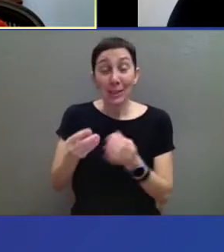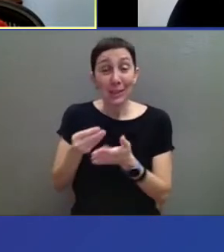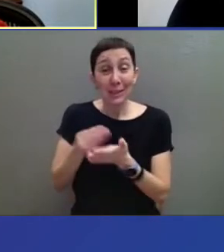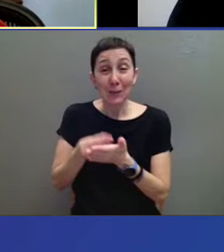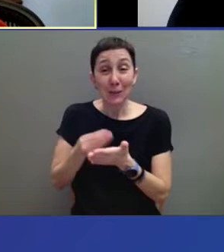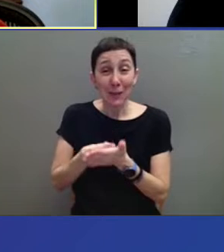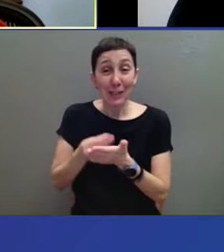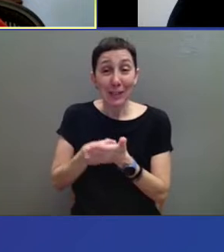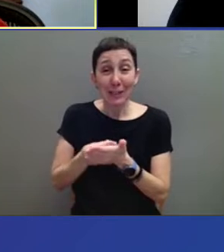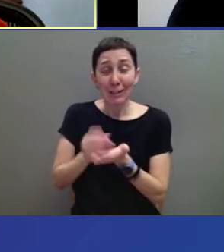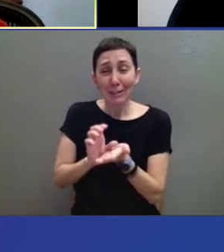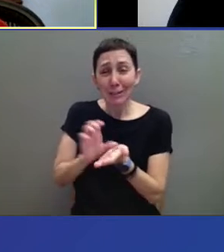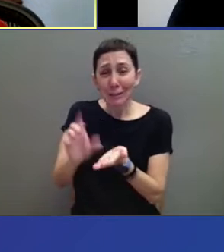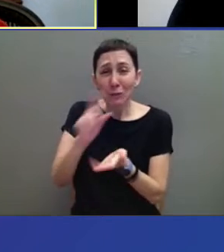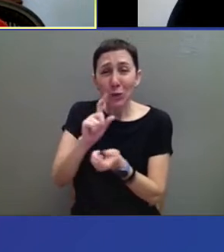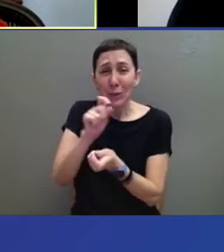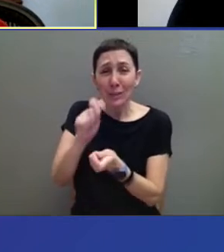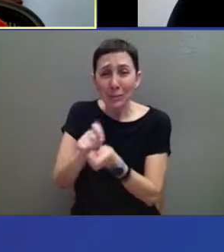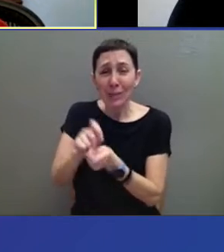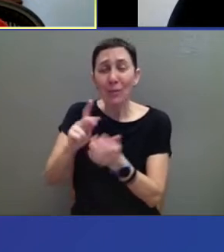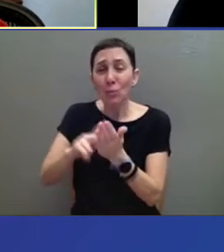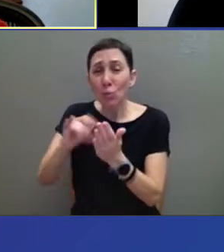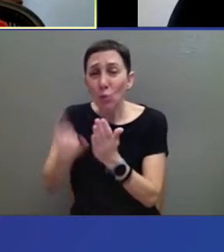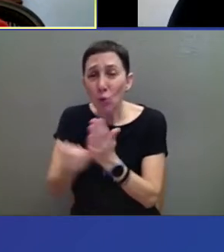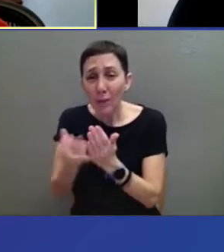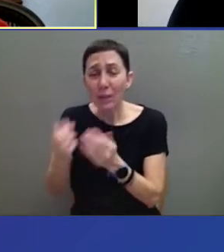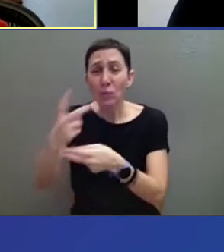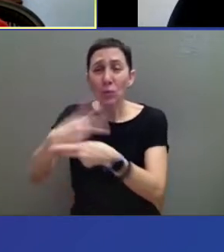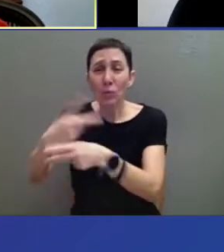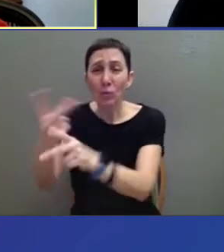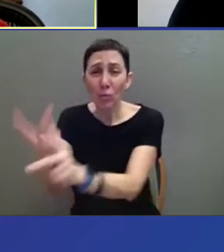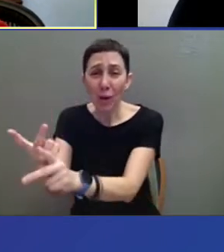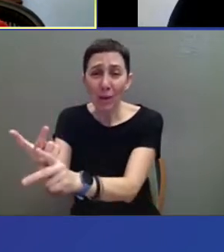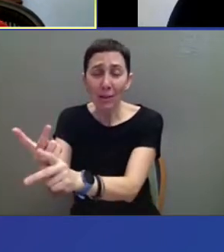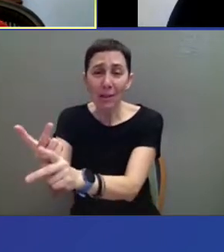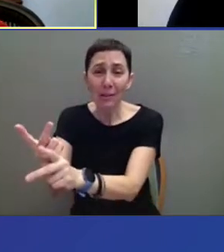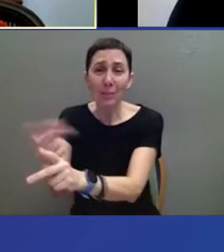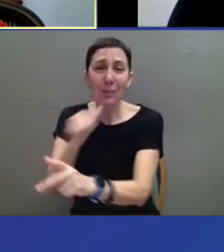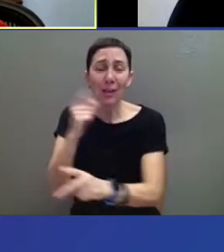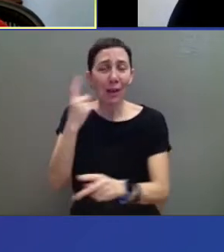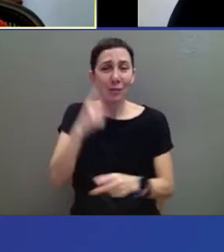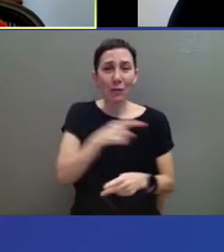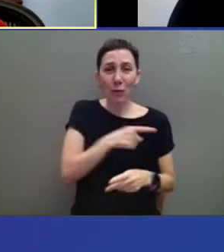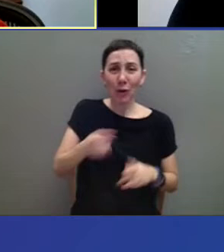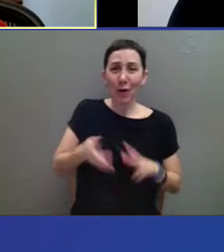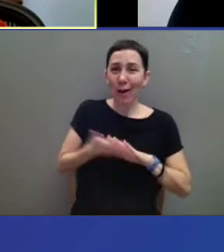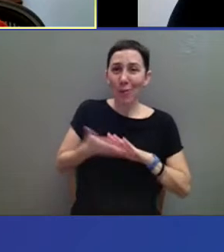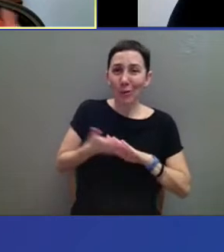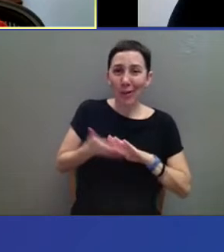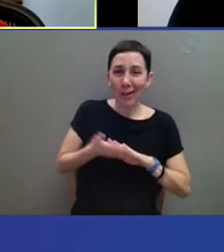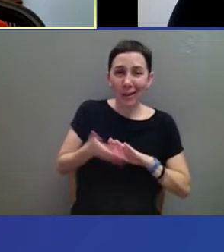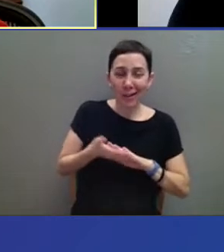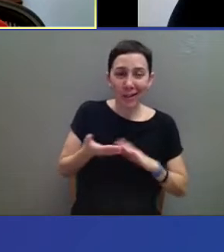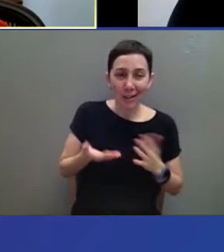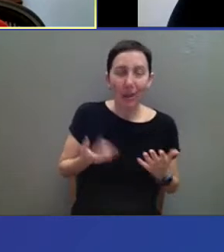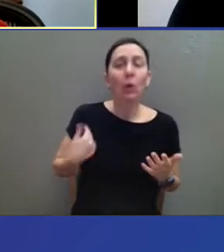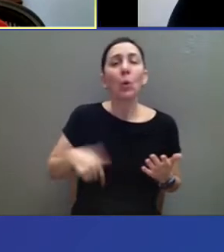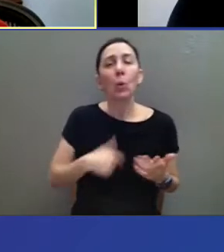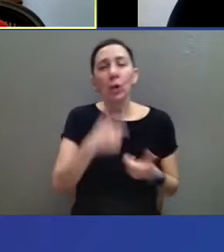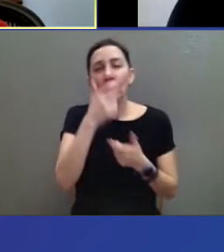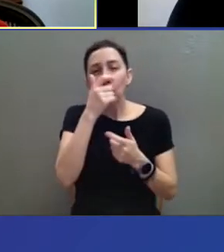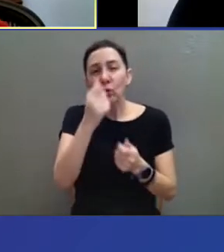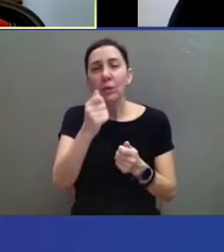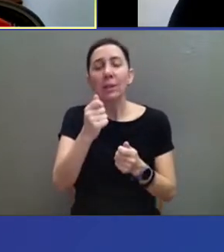specific project or product related outcomes. Our interest is more in the holistic health of